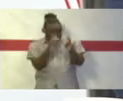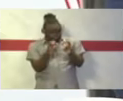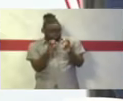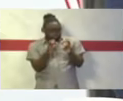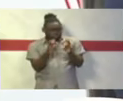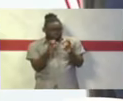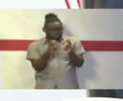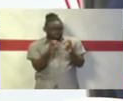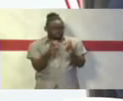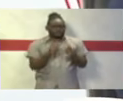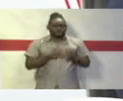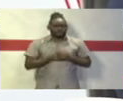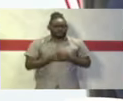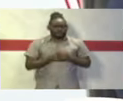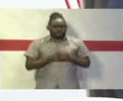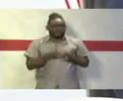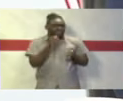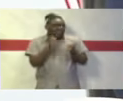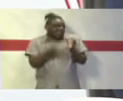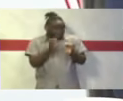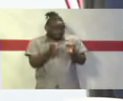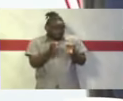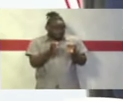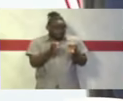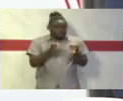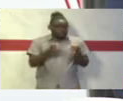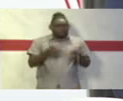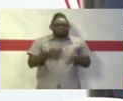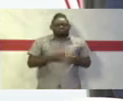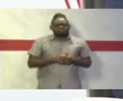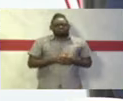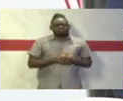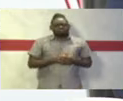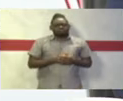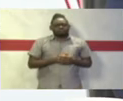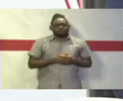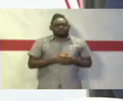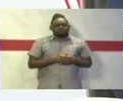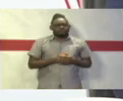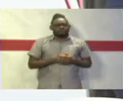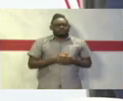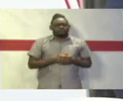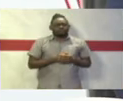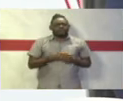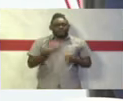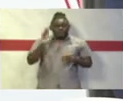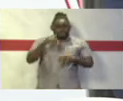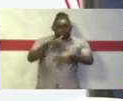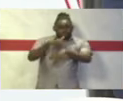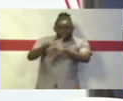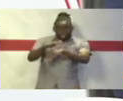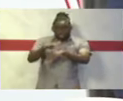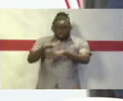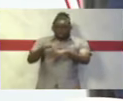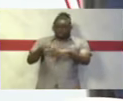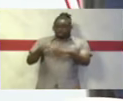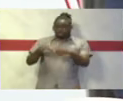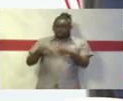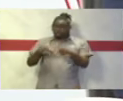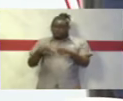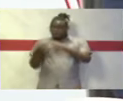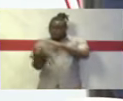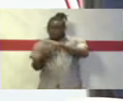our patients who have been sent on quarantine, you monitor your SpO2,